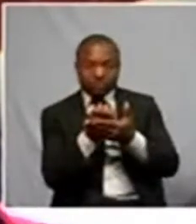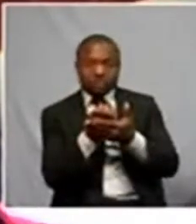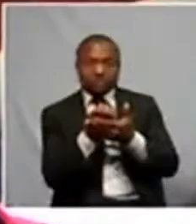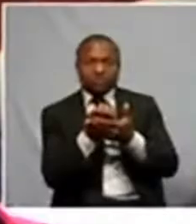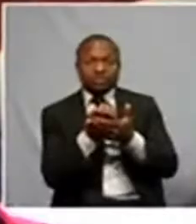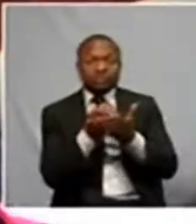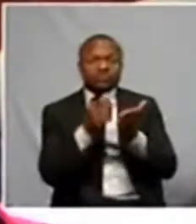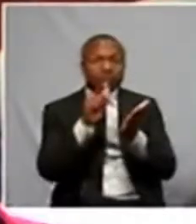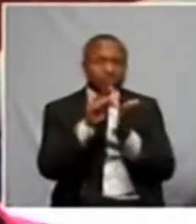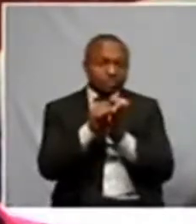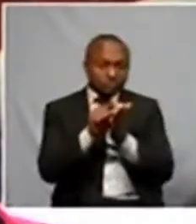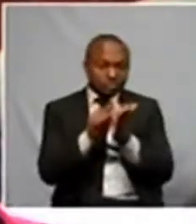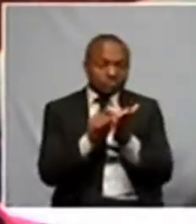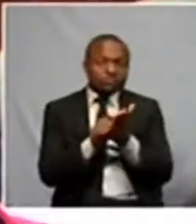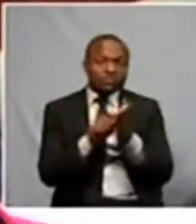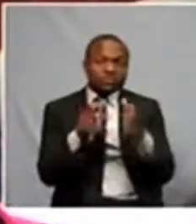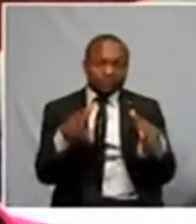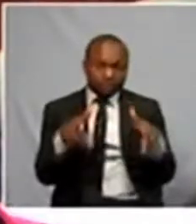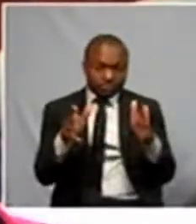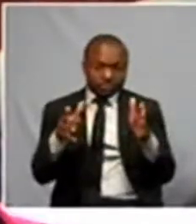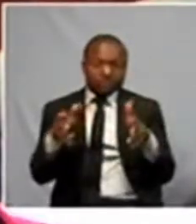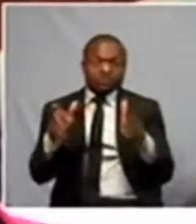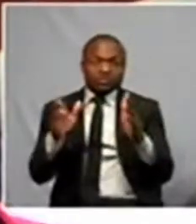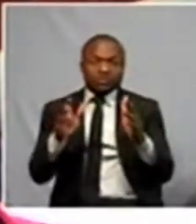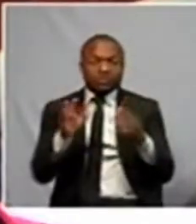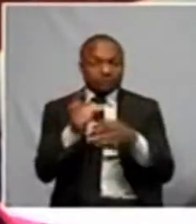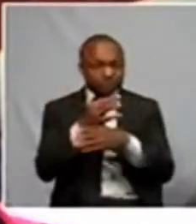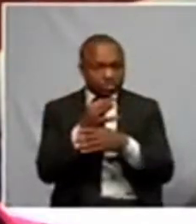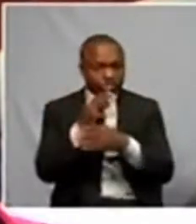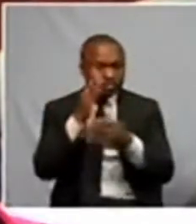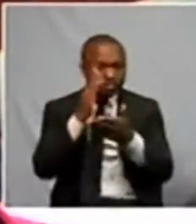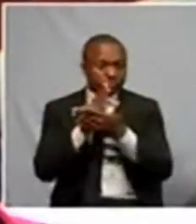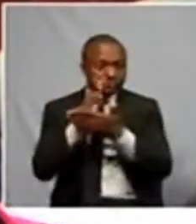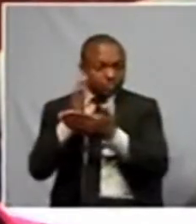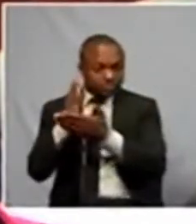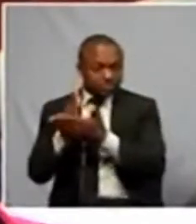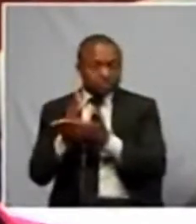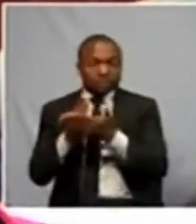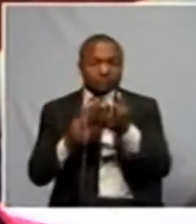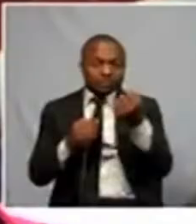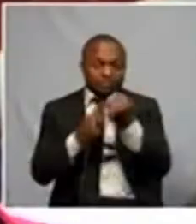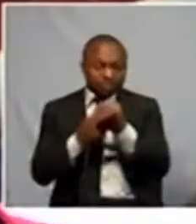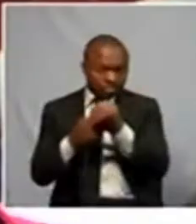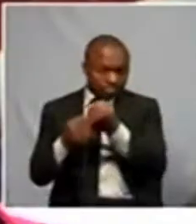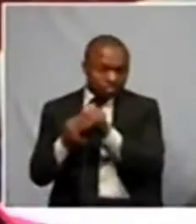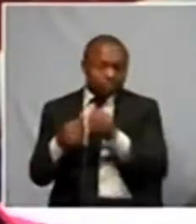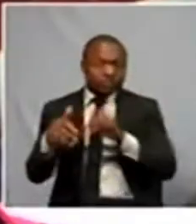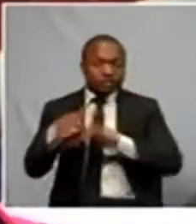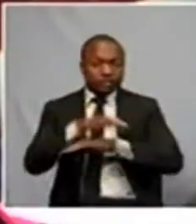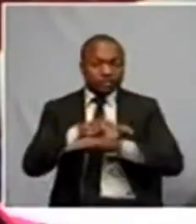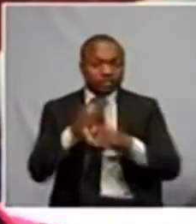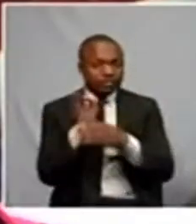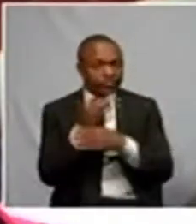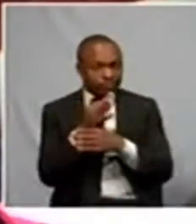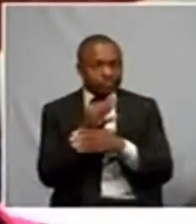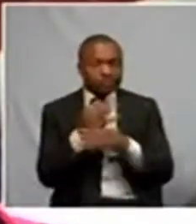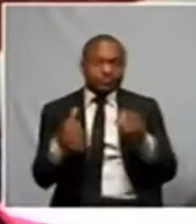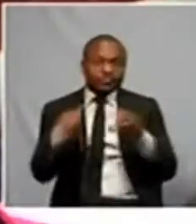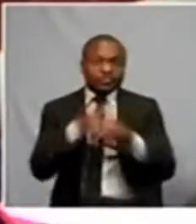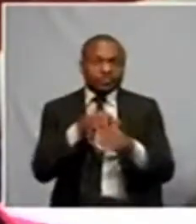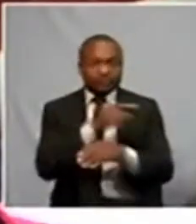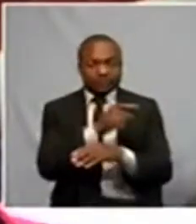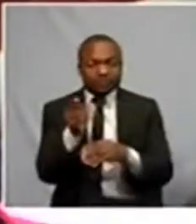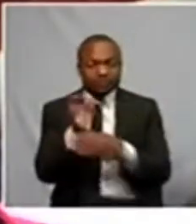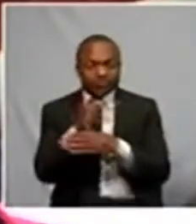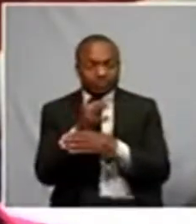and unregulated fishing, as well as curbing subsidies related to overfished stocks, including those for